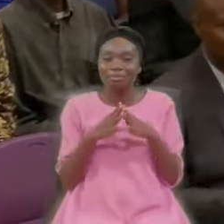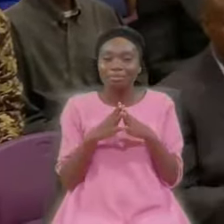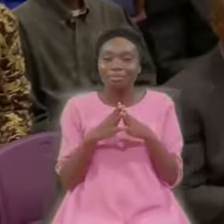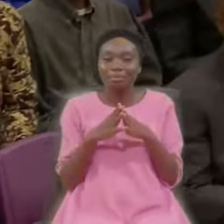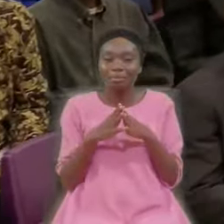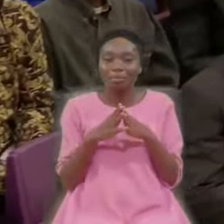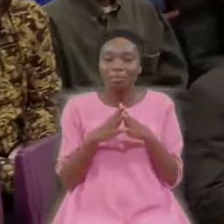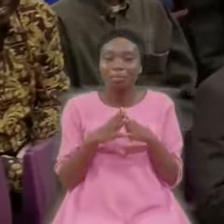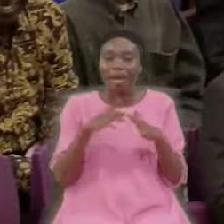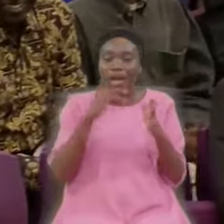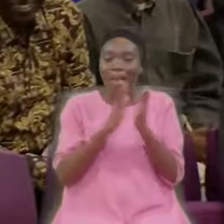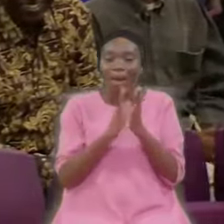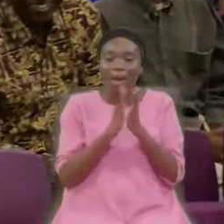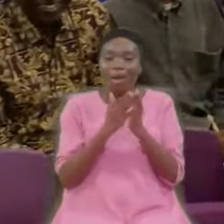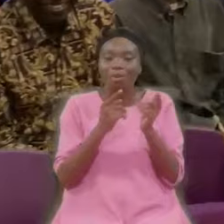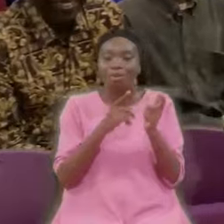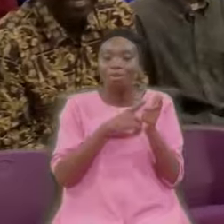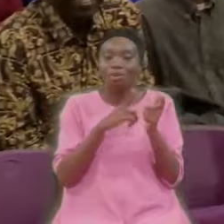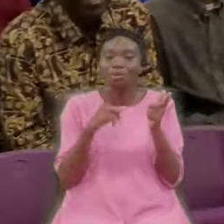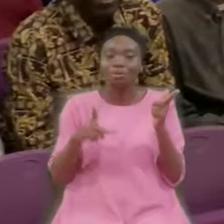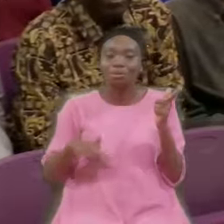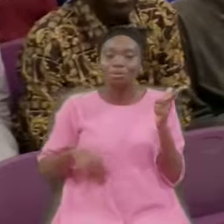Praise the Lord.